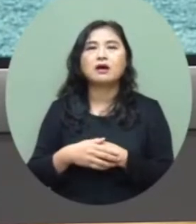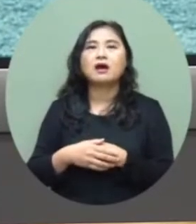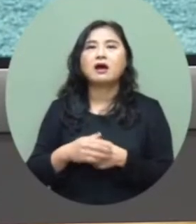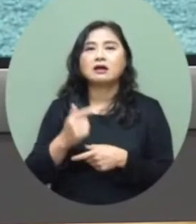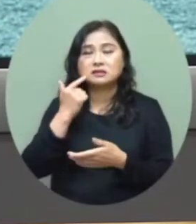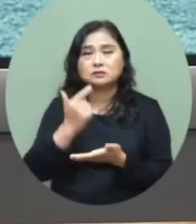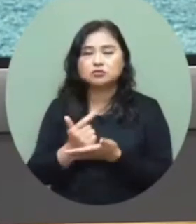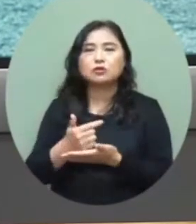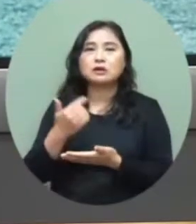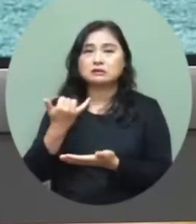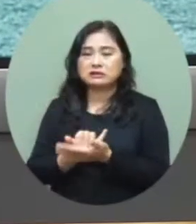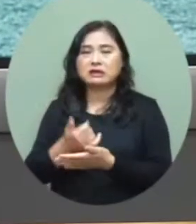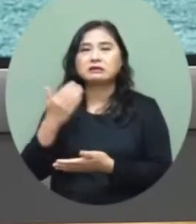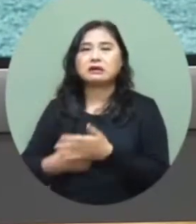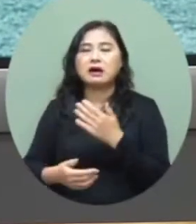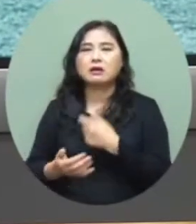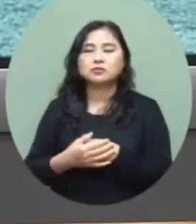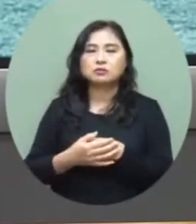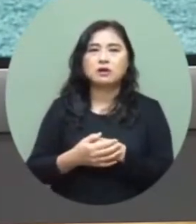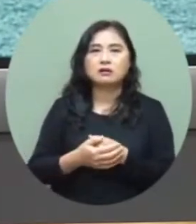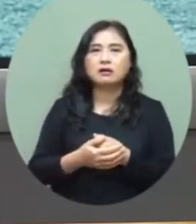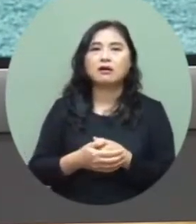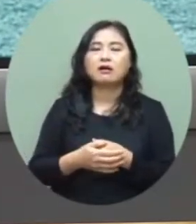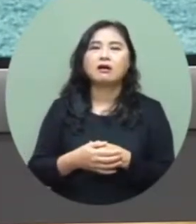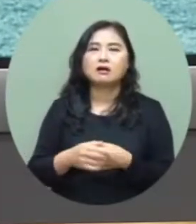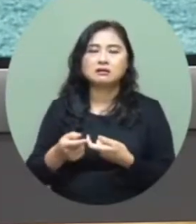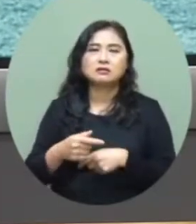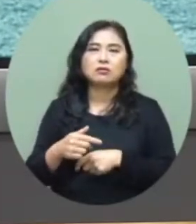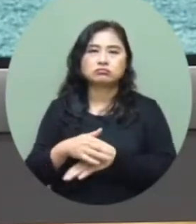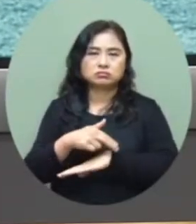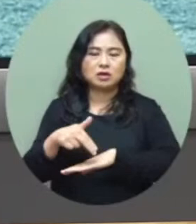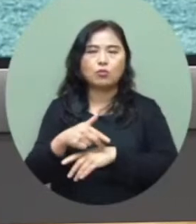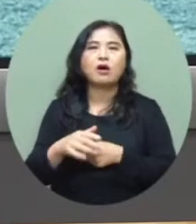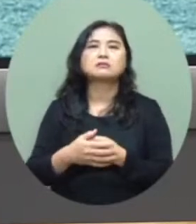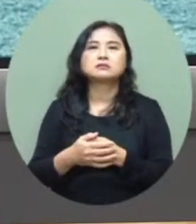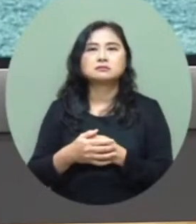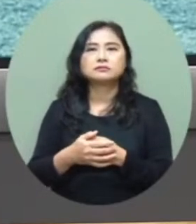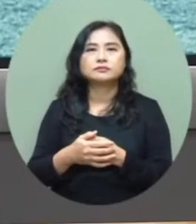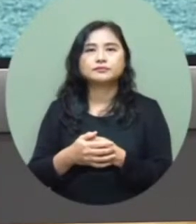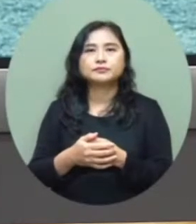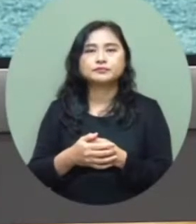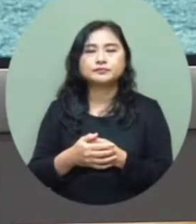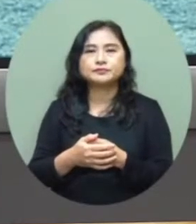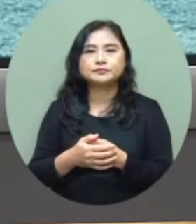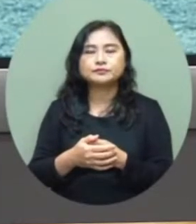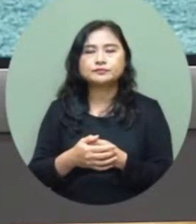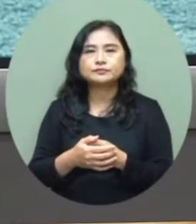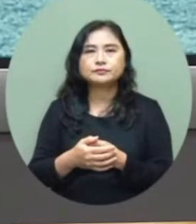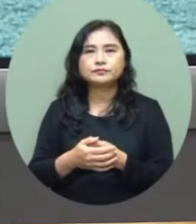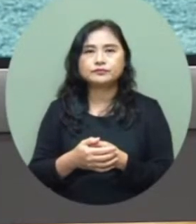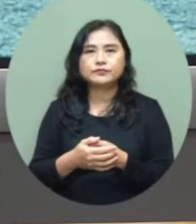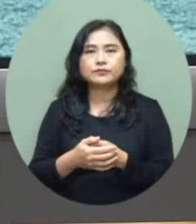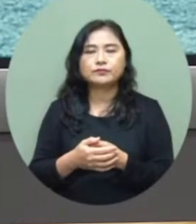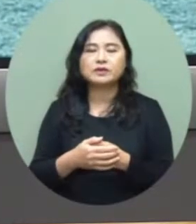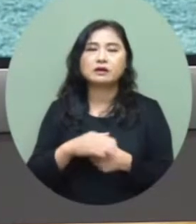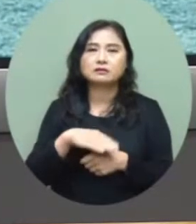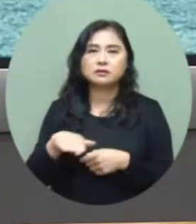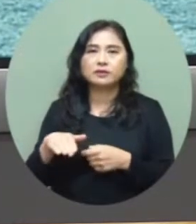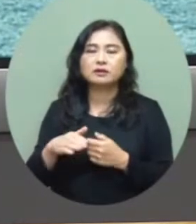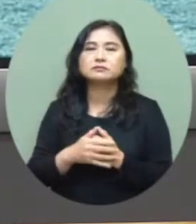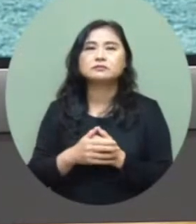serious conditions and deaths. So we follow the principle of reduction of serious cases and